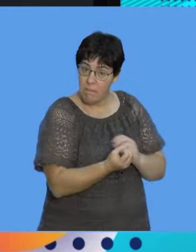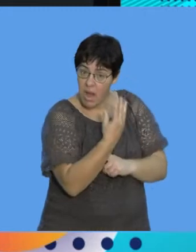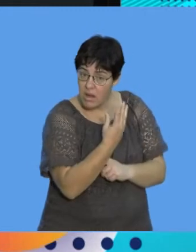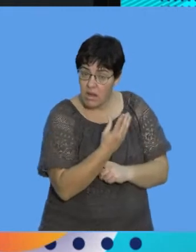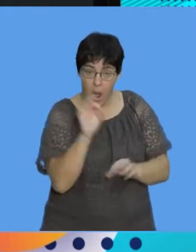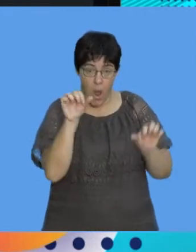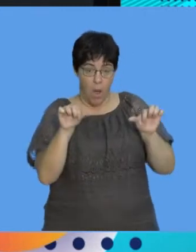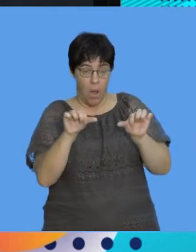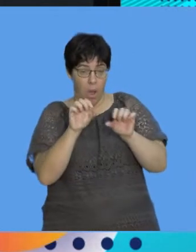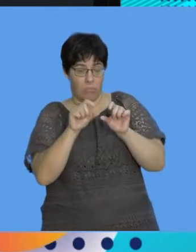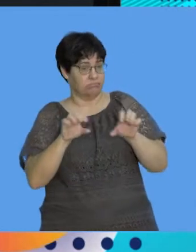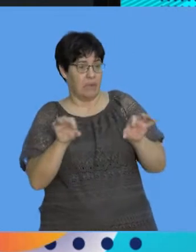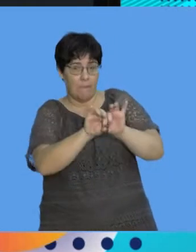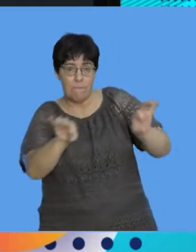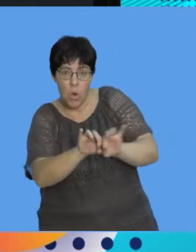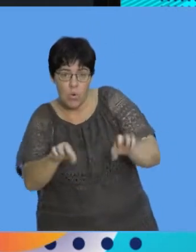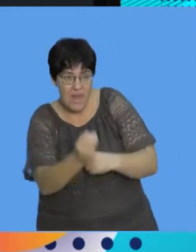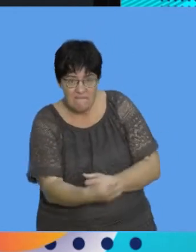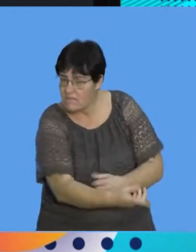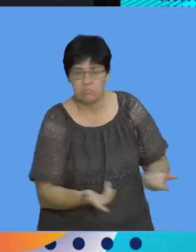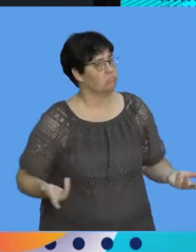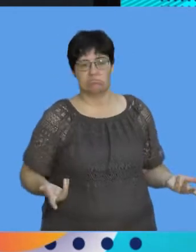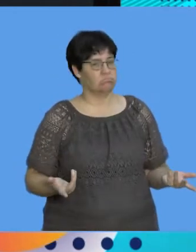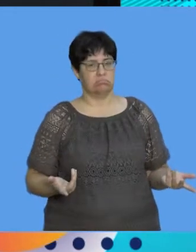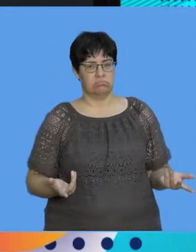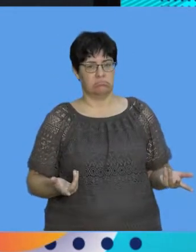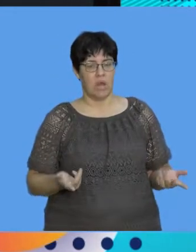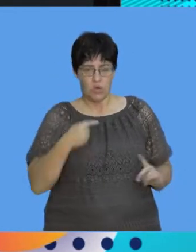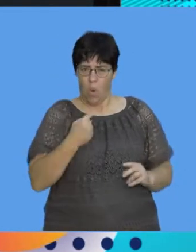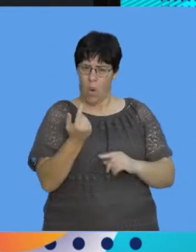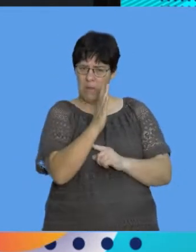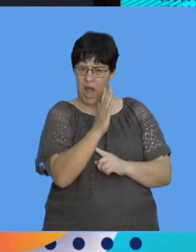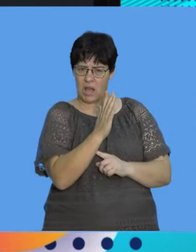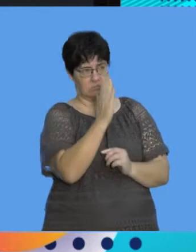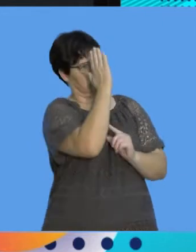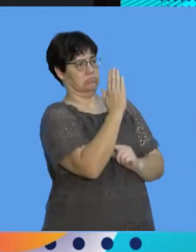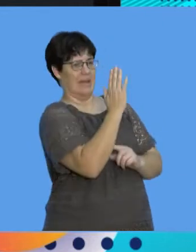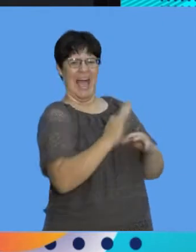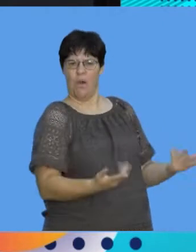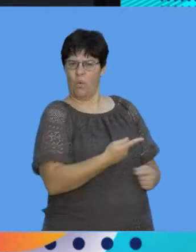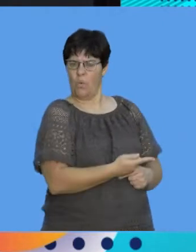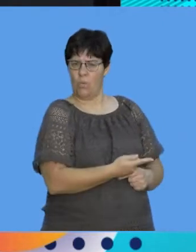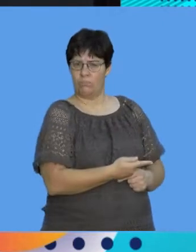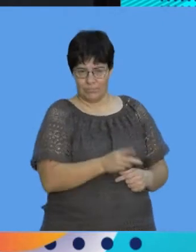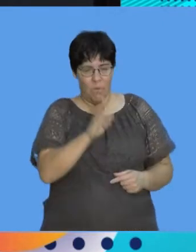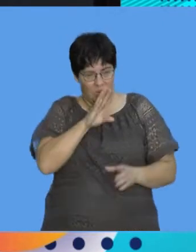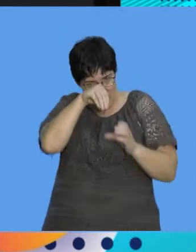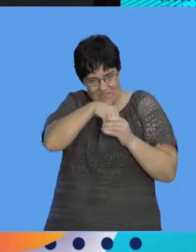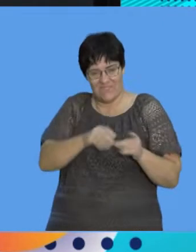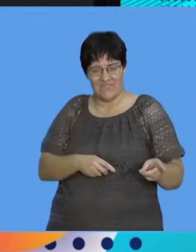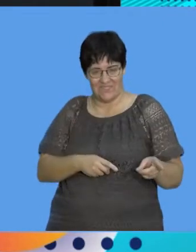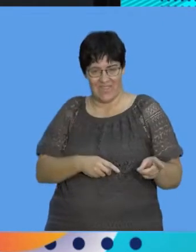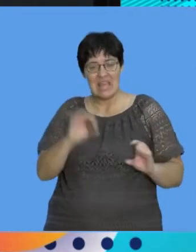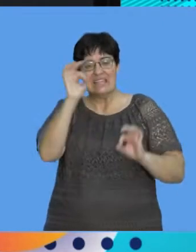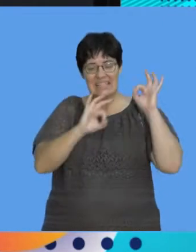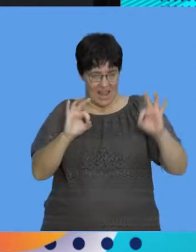So how does a plant stay upright? Water. So if I fill a cell with water, this concept of a cell,